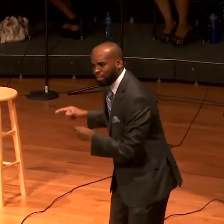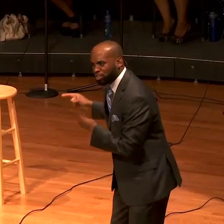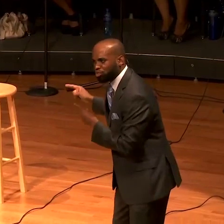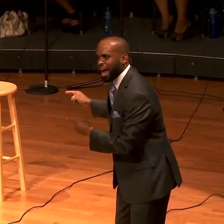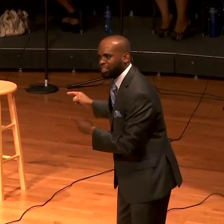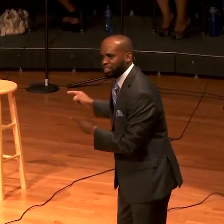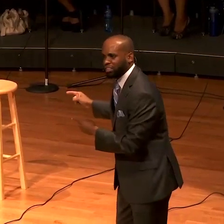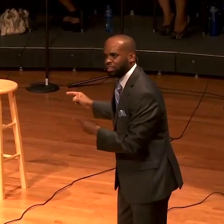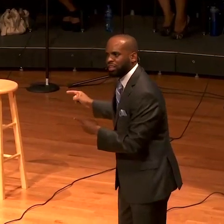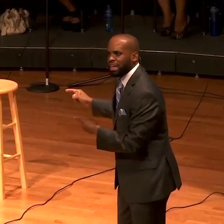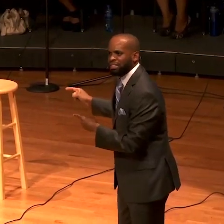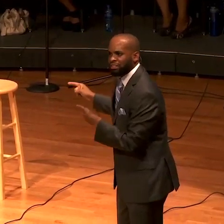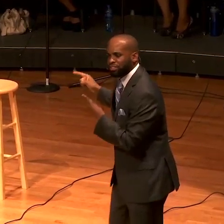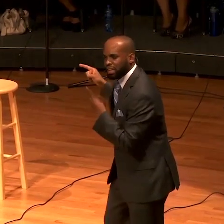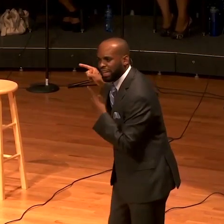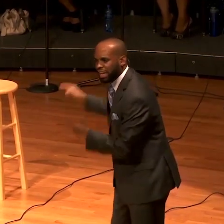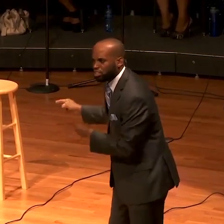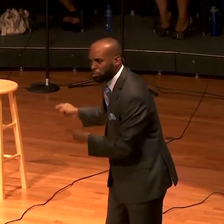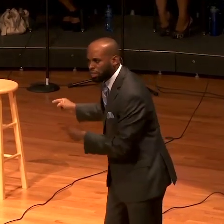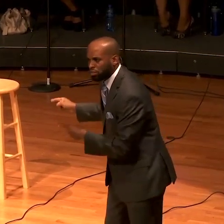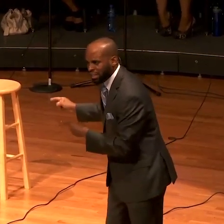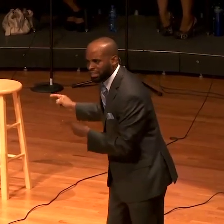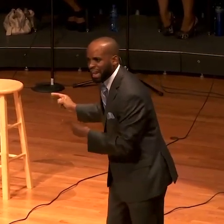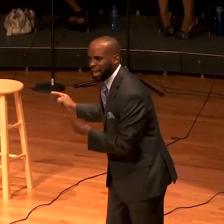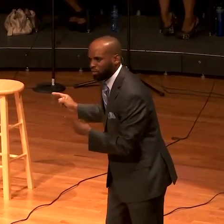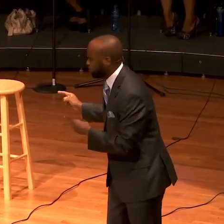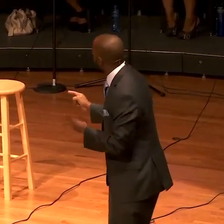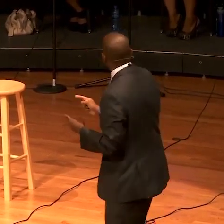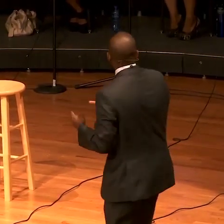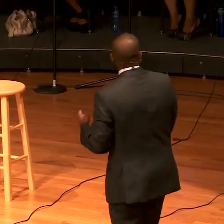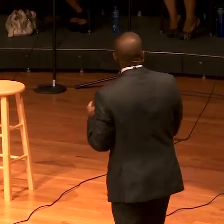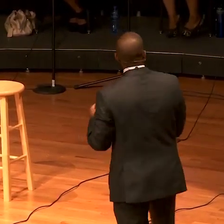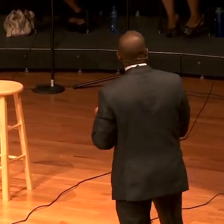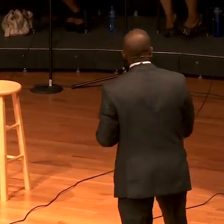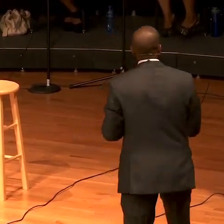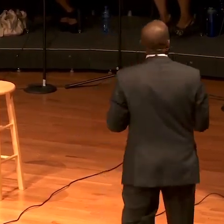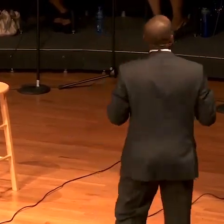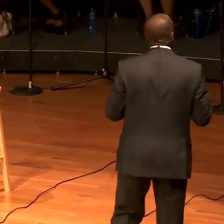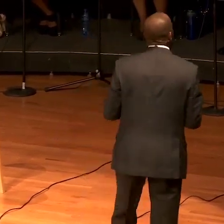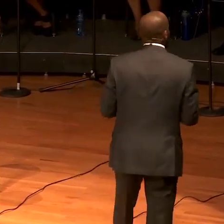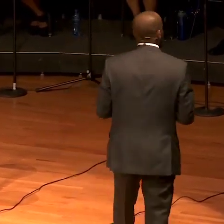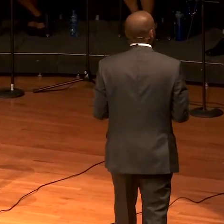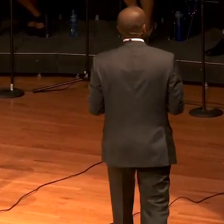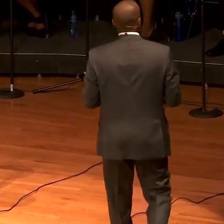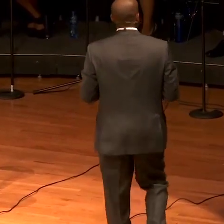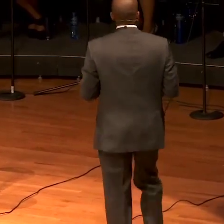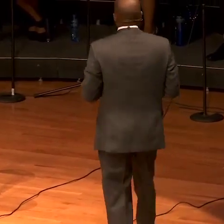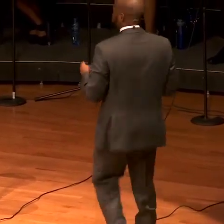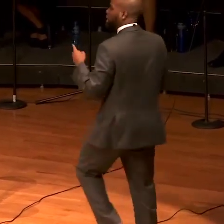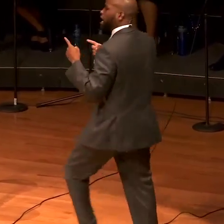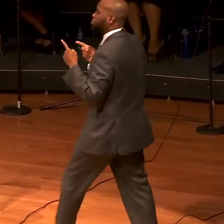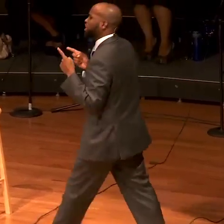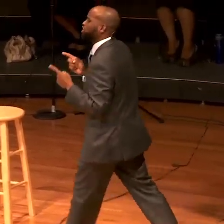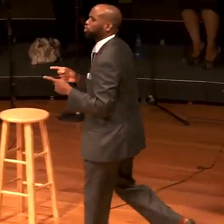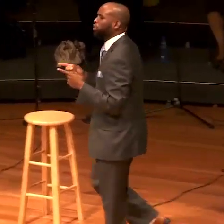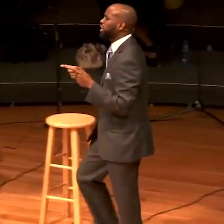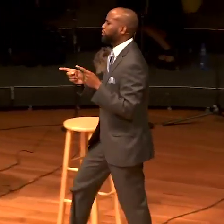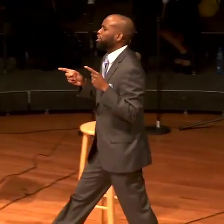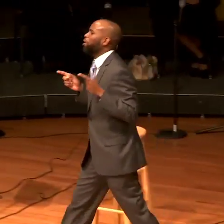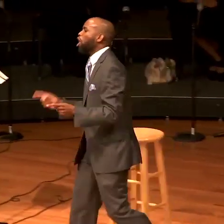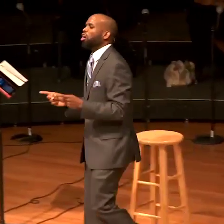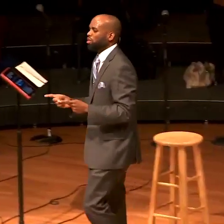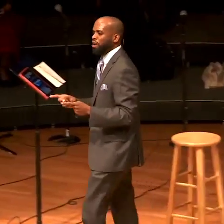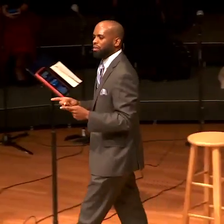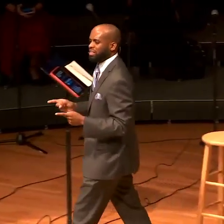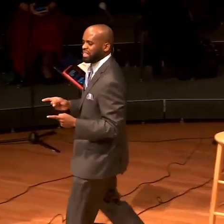The great distraction is that there's a guest speaker in town who's going to be leaving, and we got to make sure we